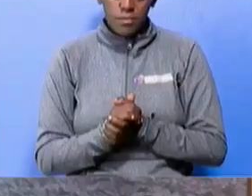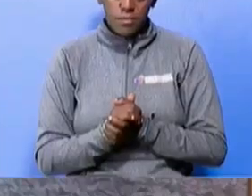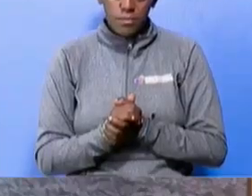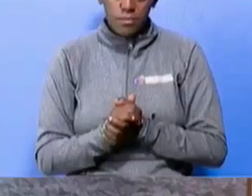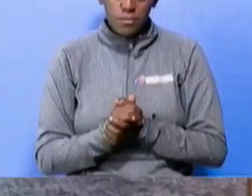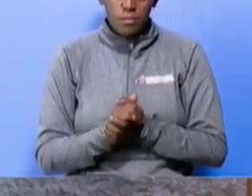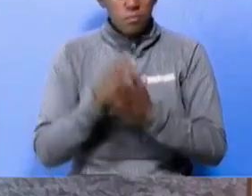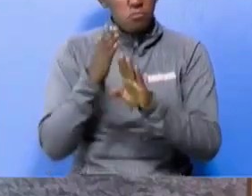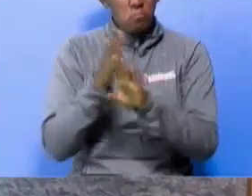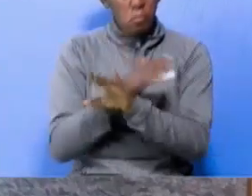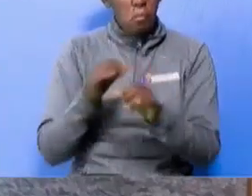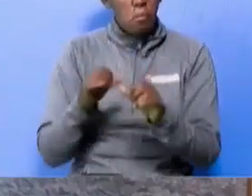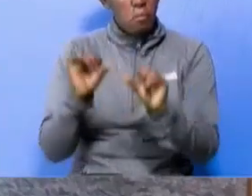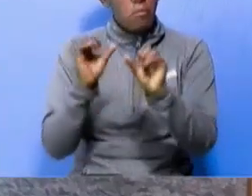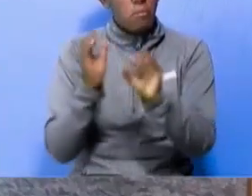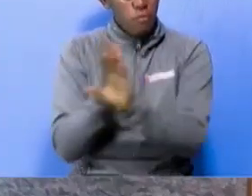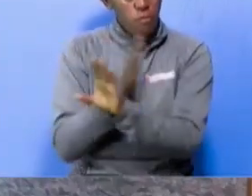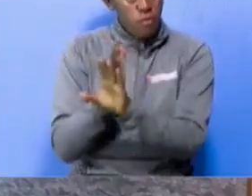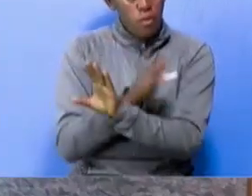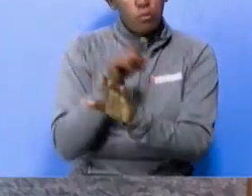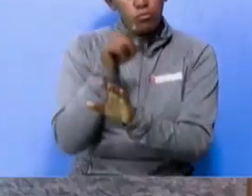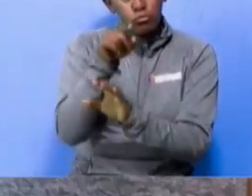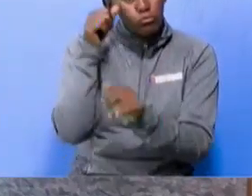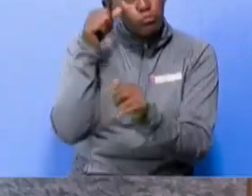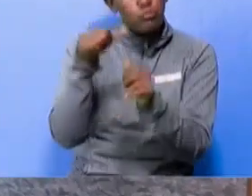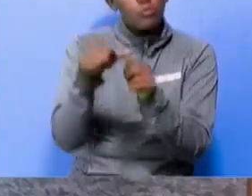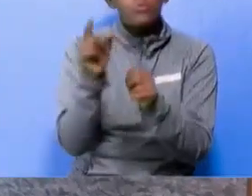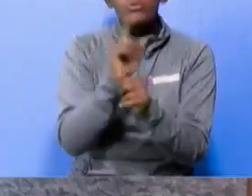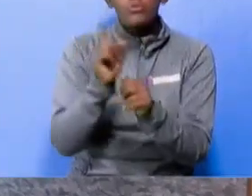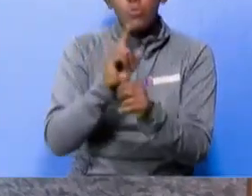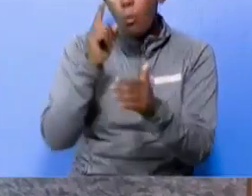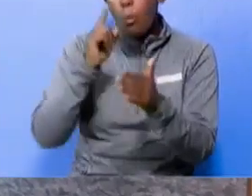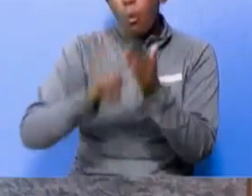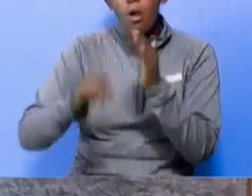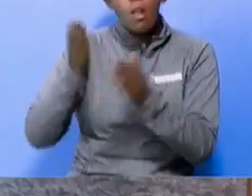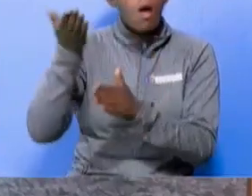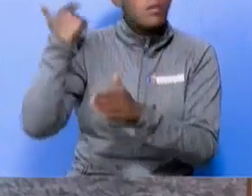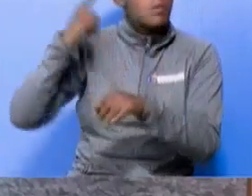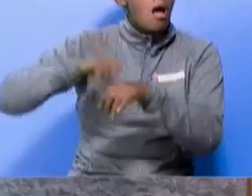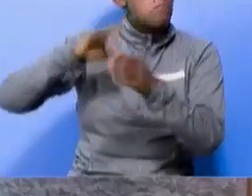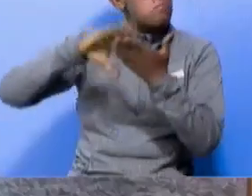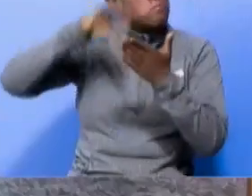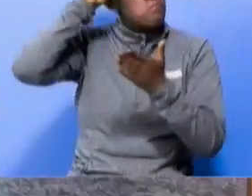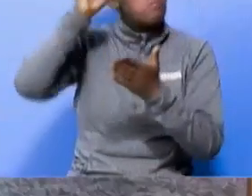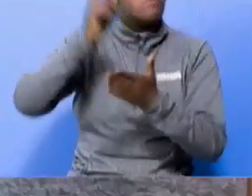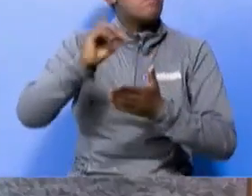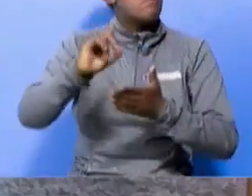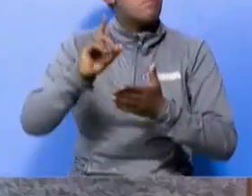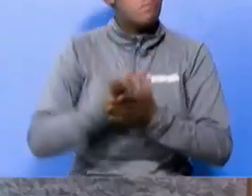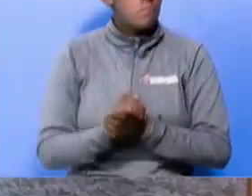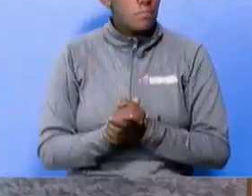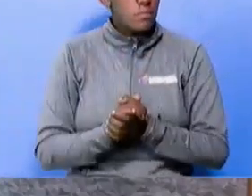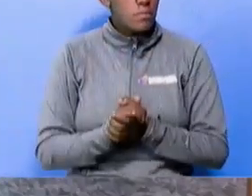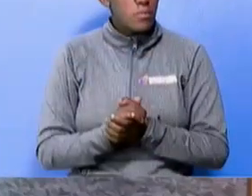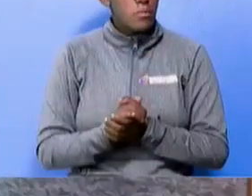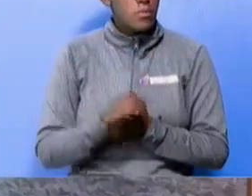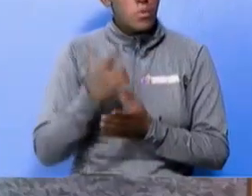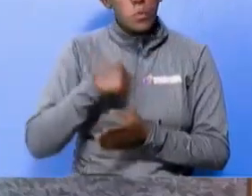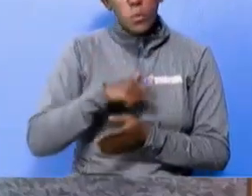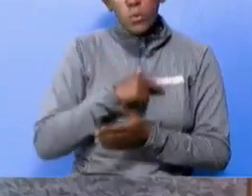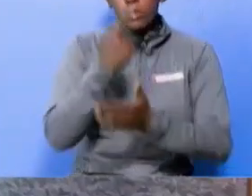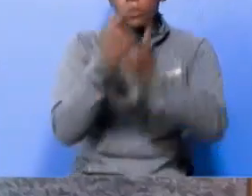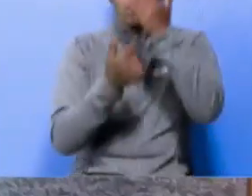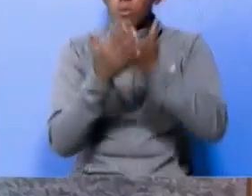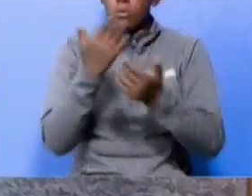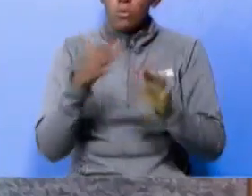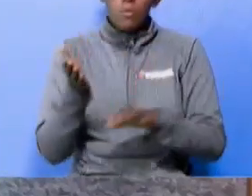Before I proceed to today's lesson, I would like to remind you what we learned last time. We have been talking about